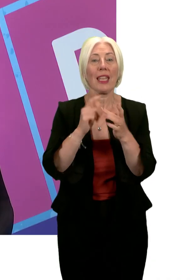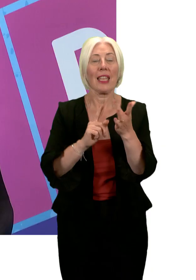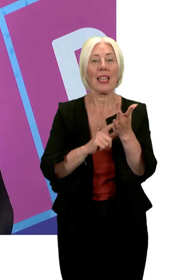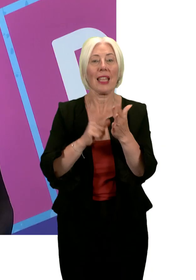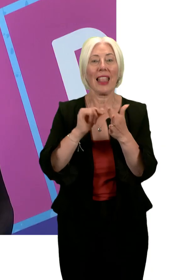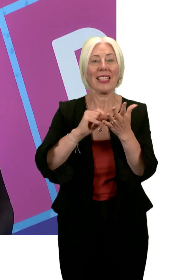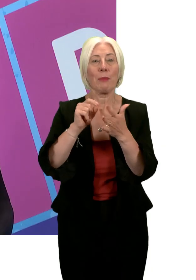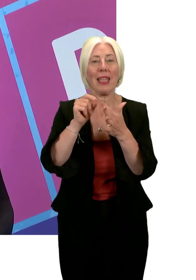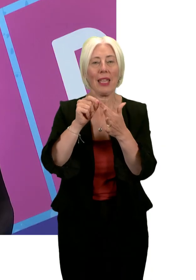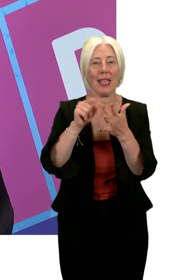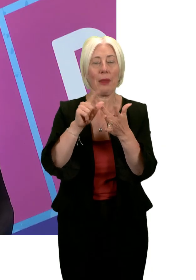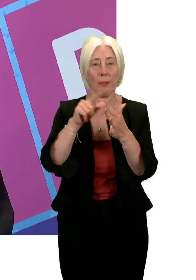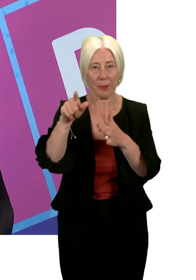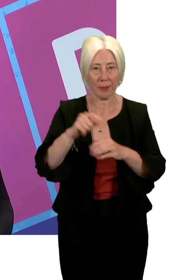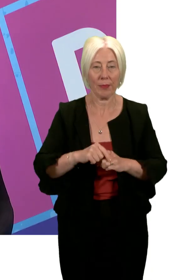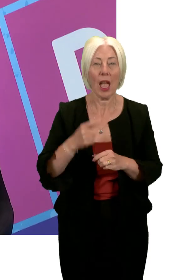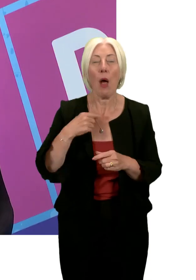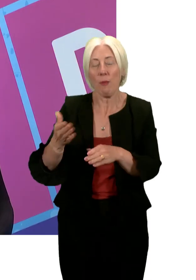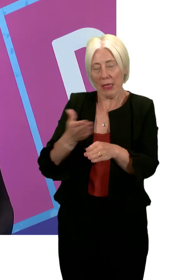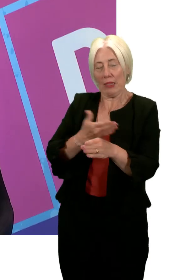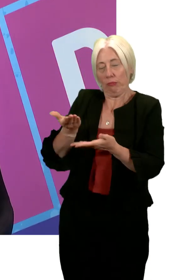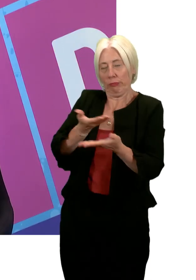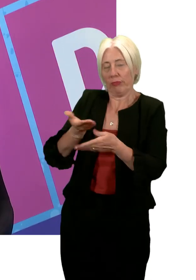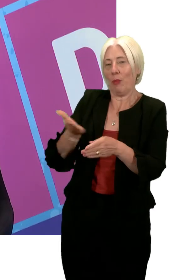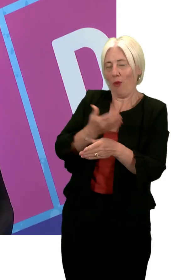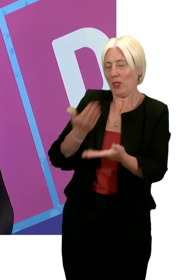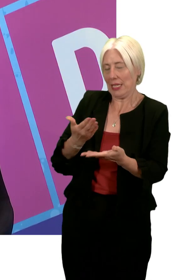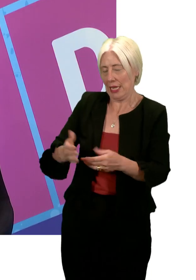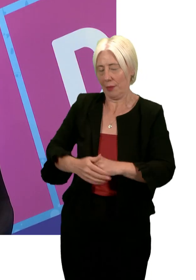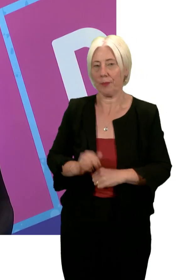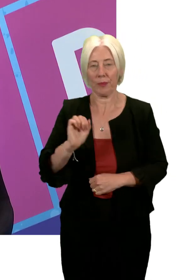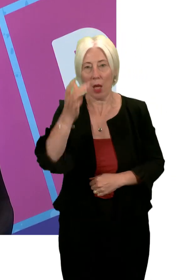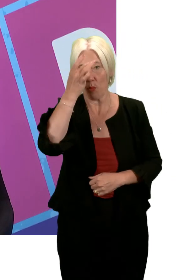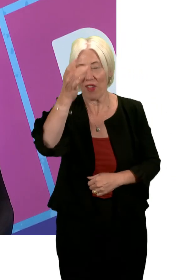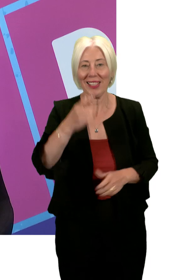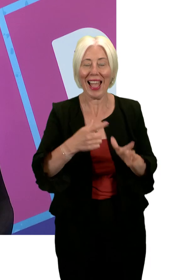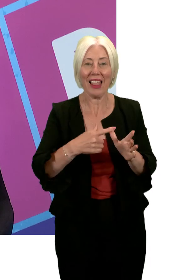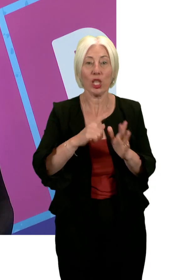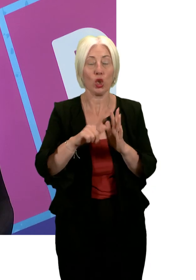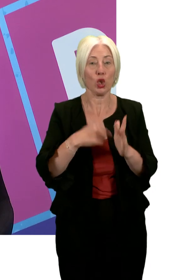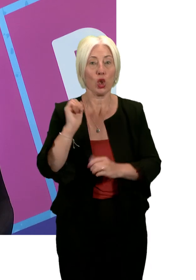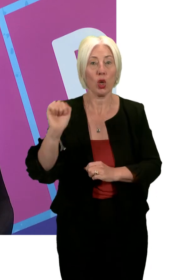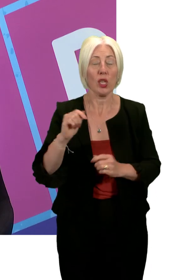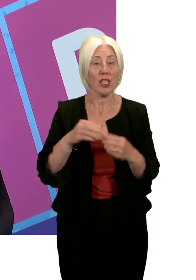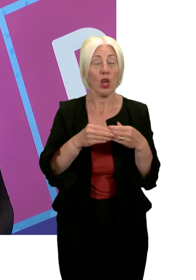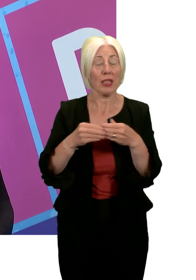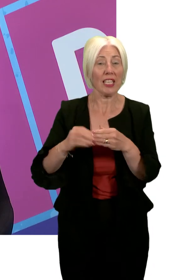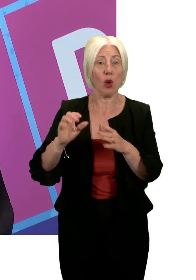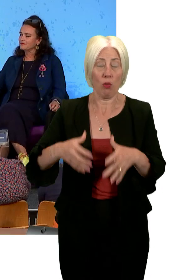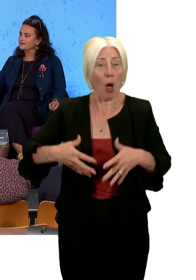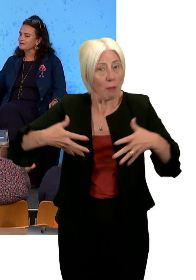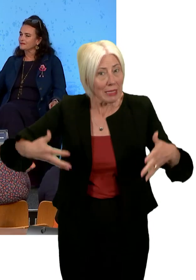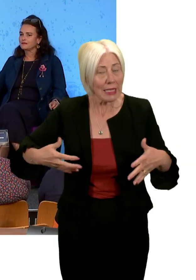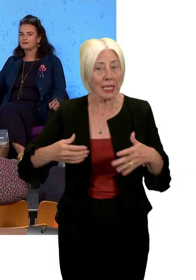some pre-discussion ahead of today as well. Professor Alexandra Johnston is the theme lead for obesity, nutrition